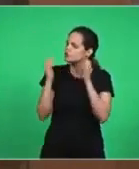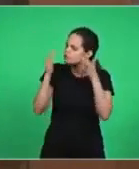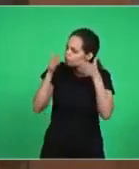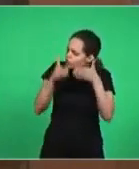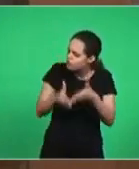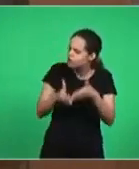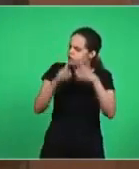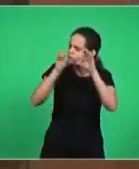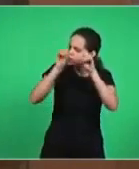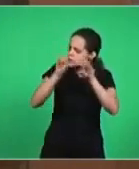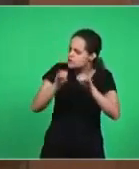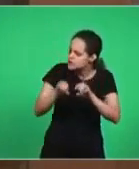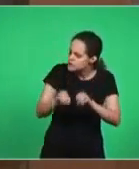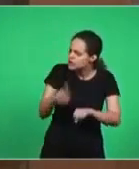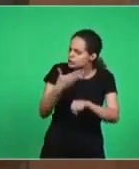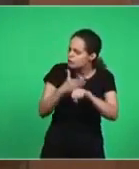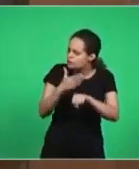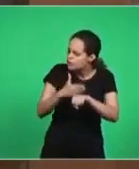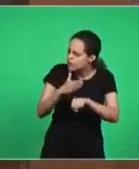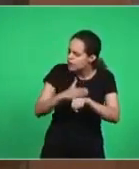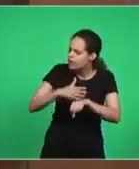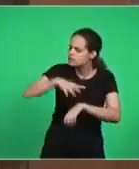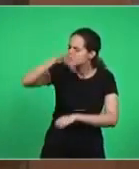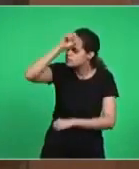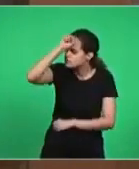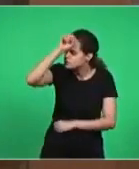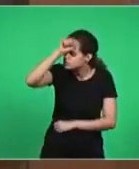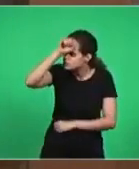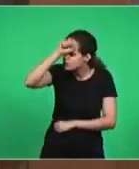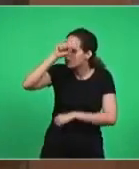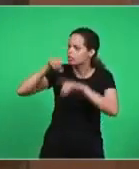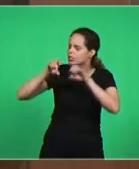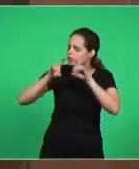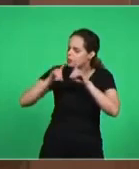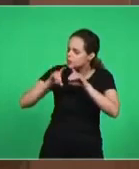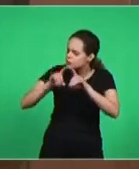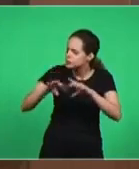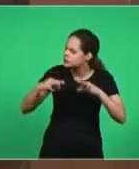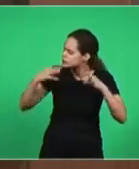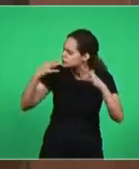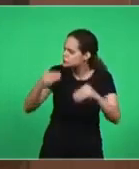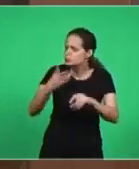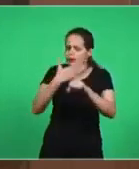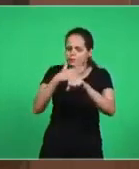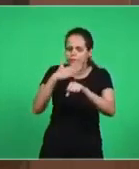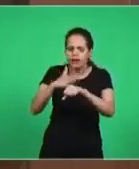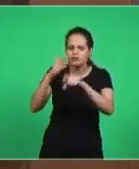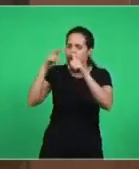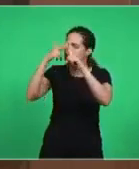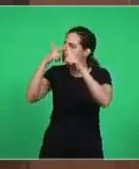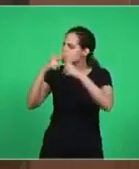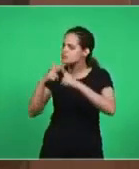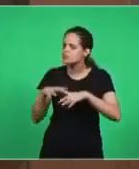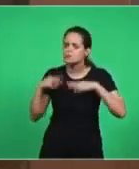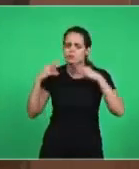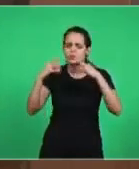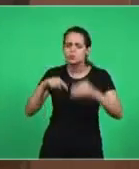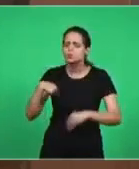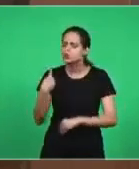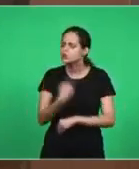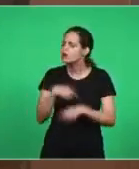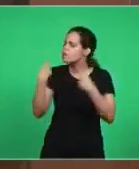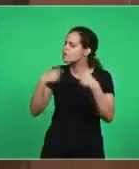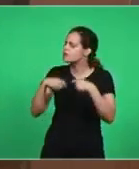with regards to the practice of the Holy Spirit and the teaching of the doctrine regarding the practice and the corrections.